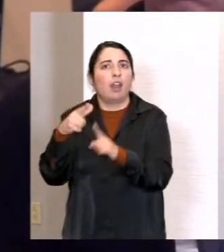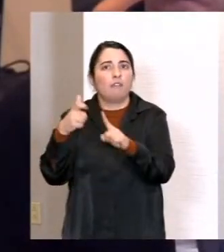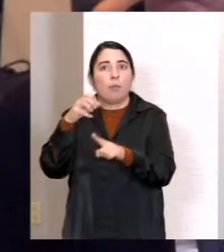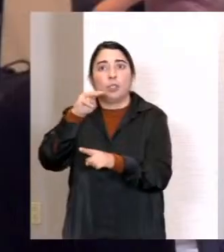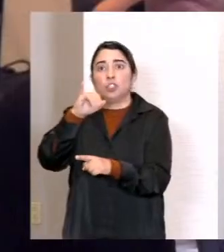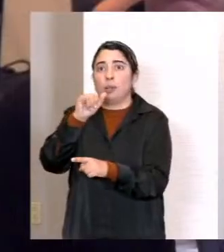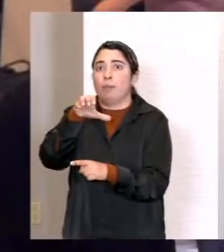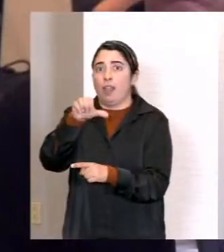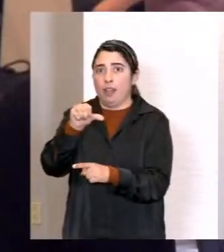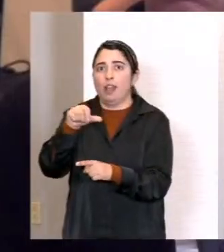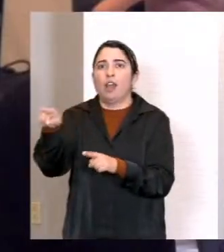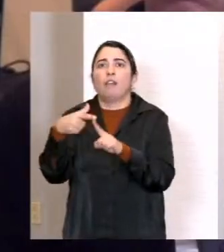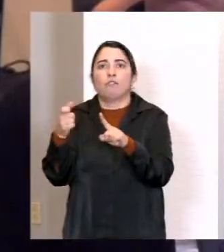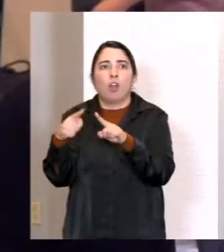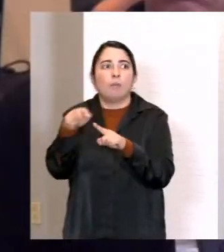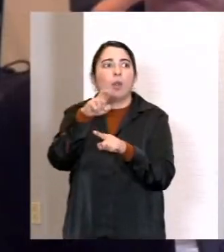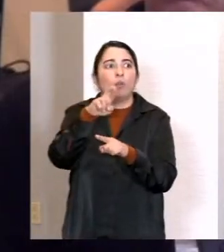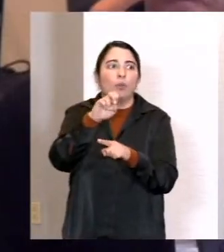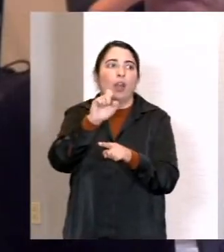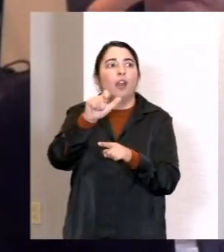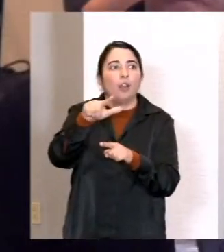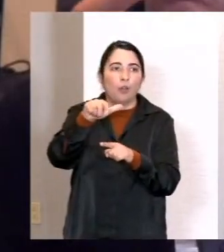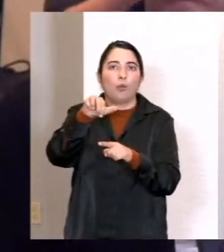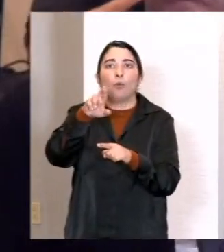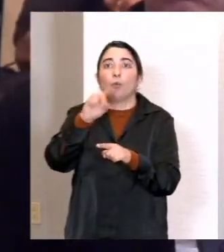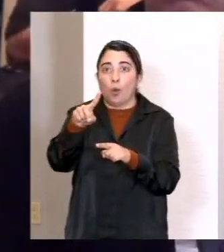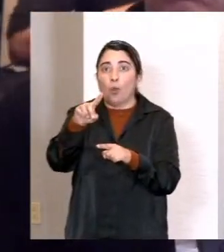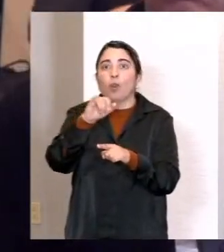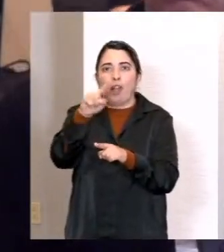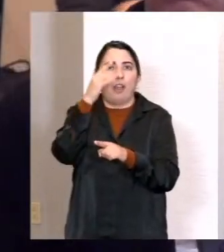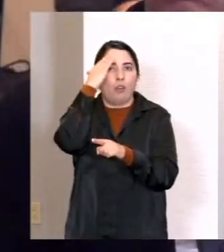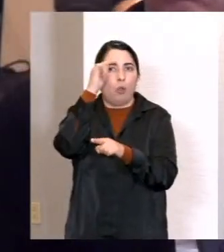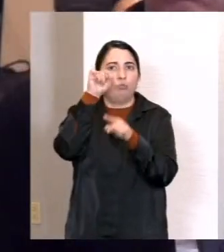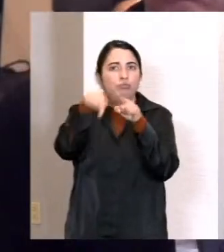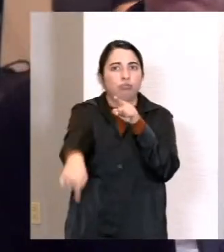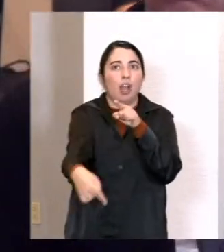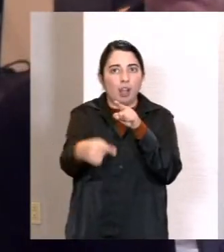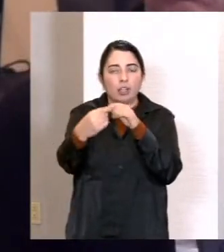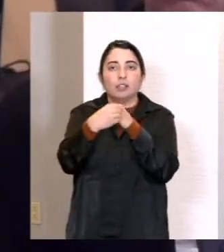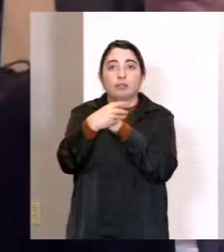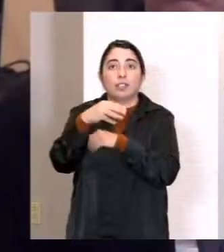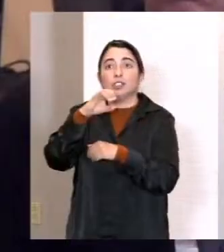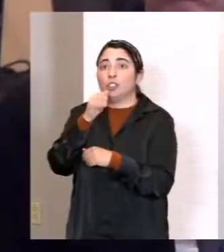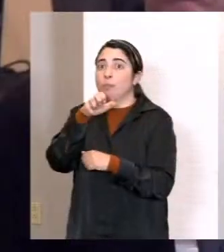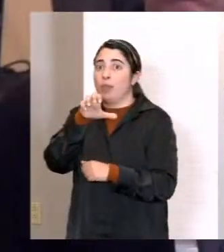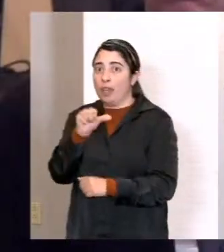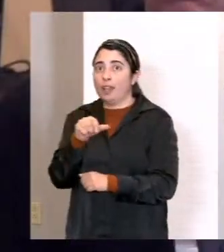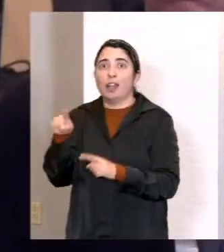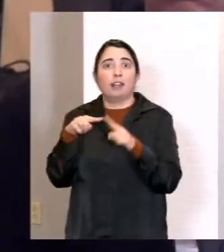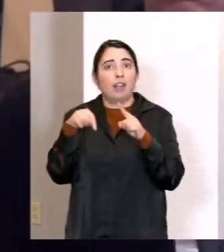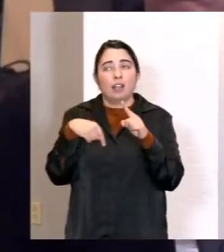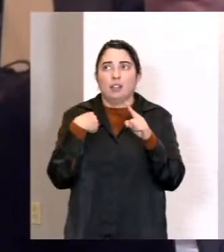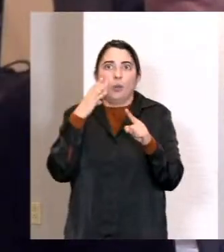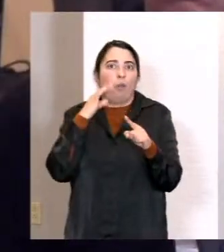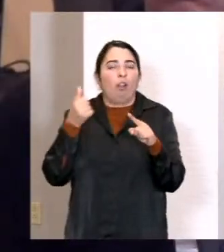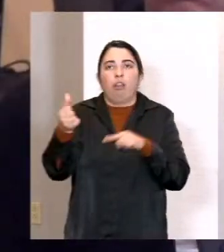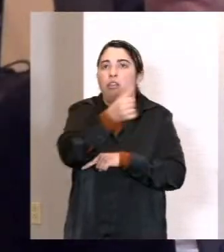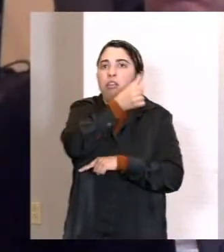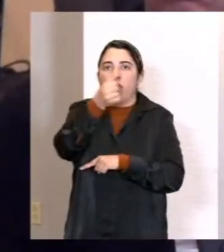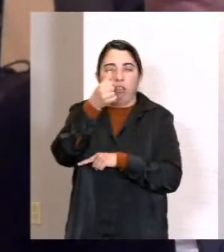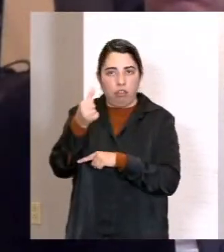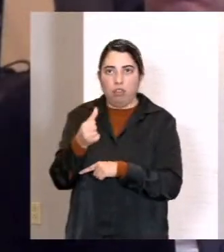as well as Long Island Railroad. I know the A train's at Howard Beach, as well as the Long Island Railroad at Jamaica, and you still get people going everywhere. I think